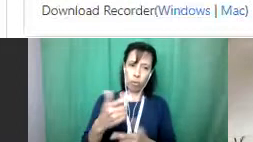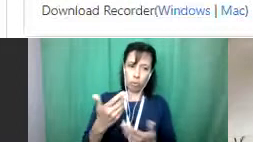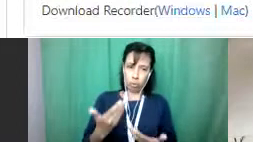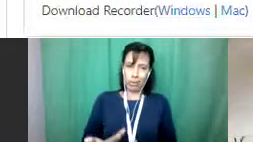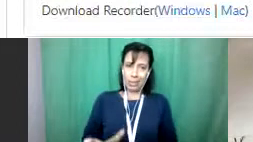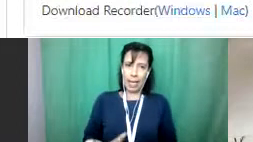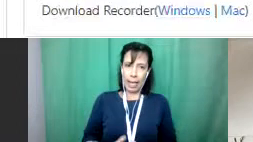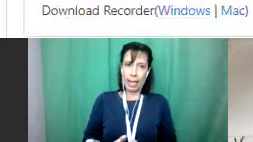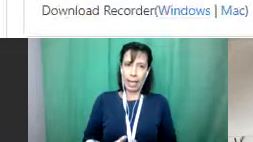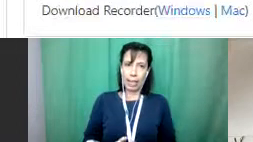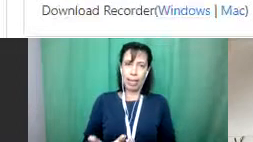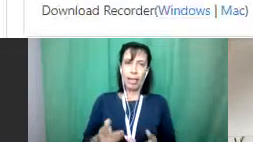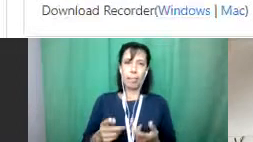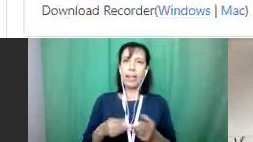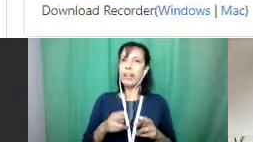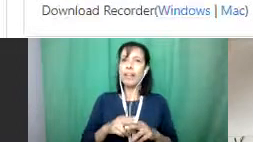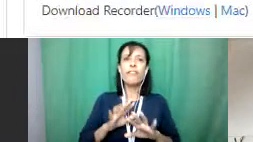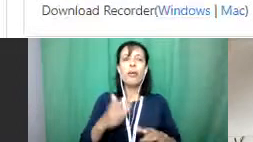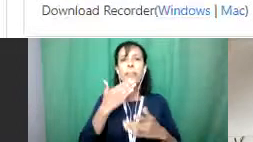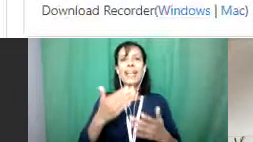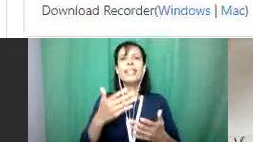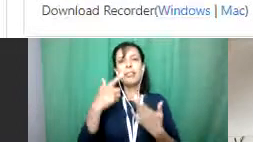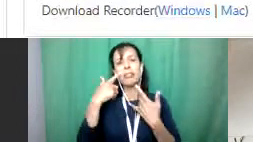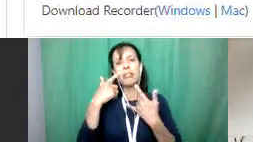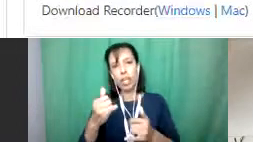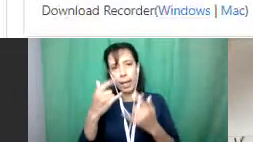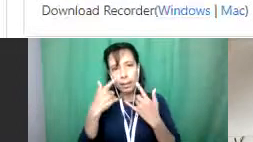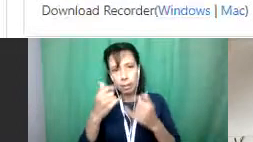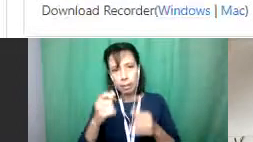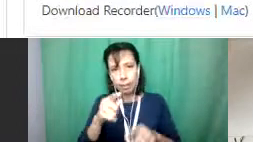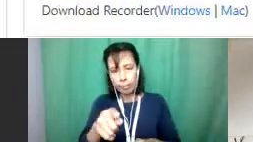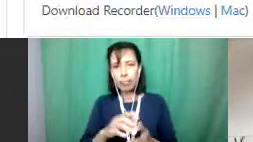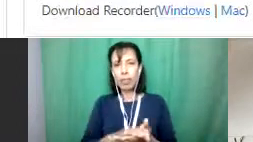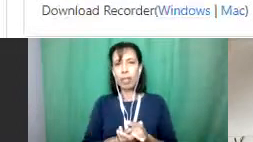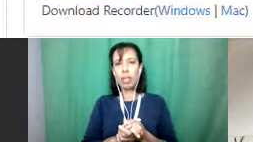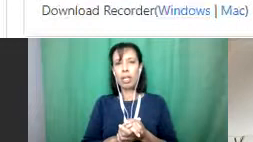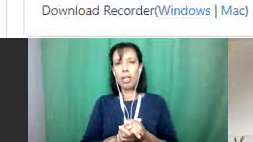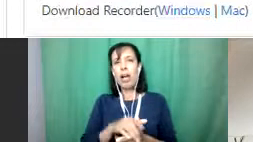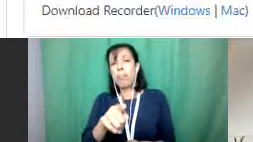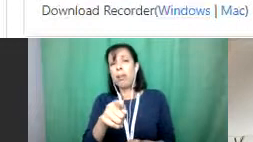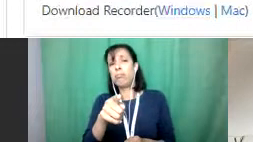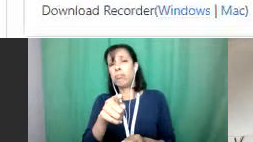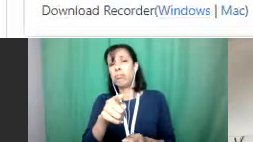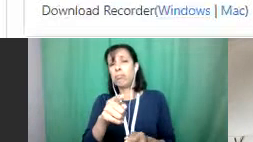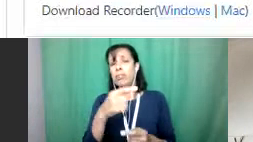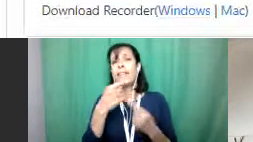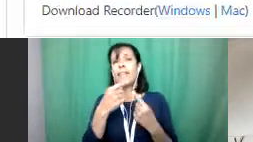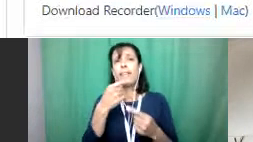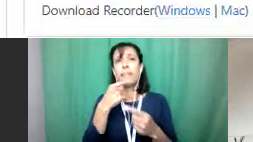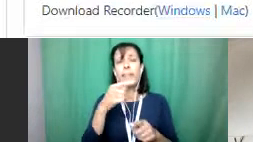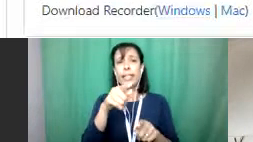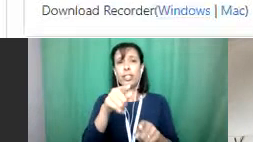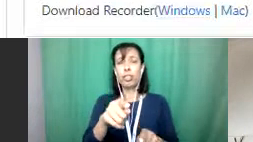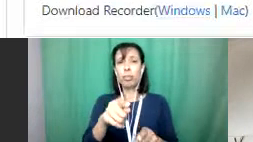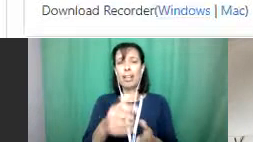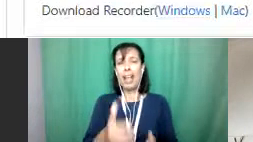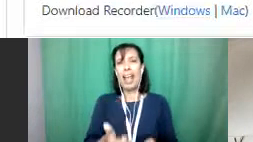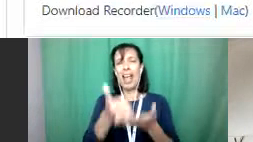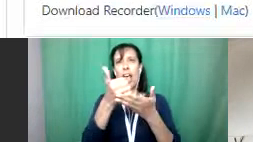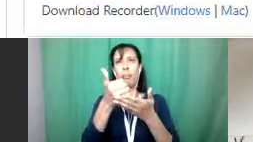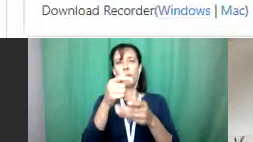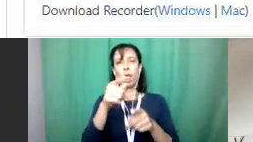of how your research can be not about observing in the classroom,